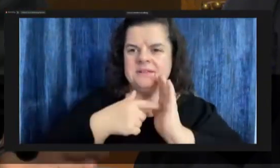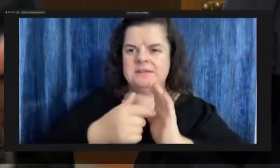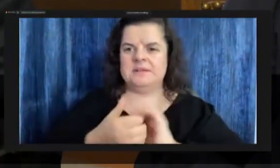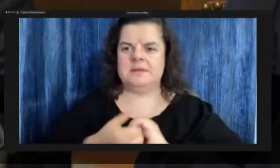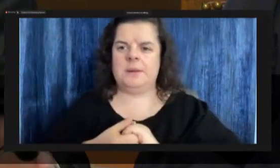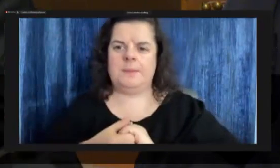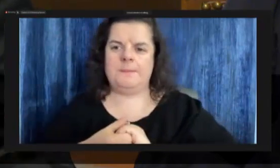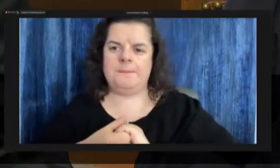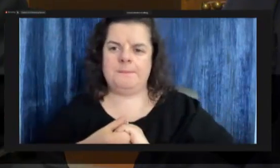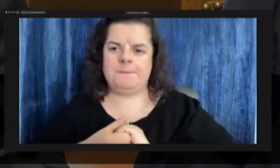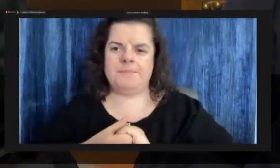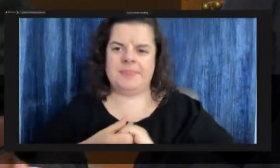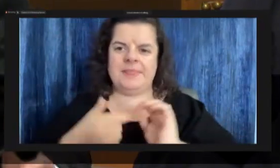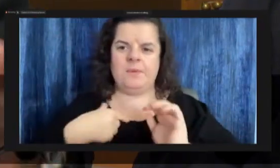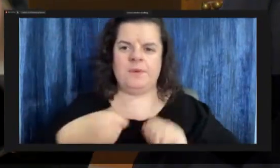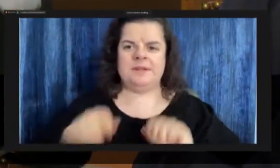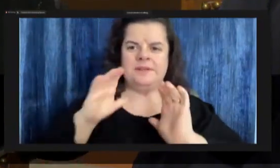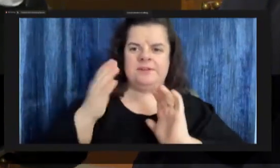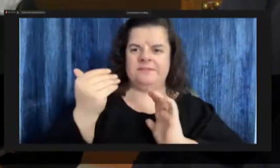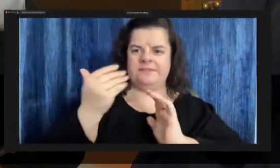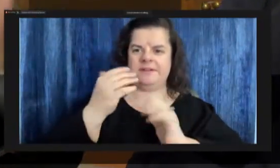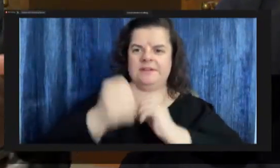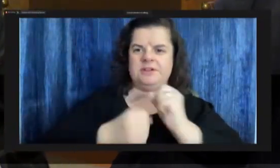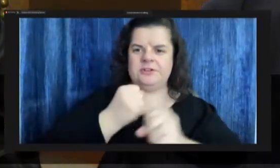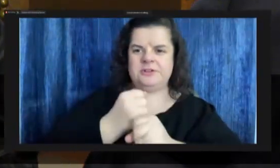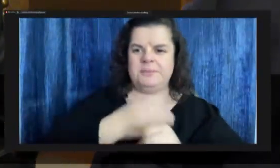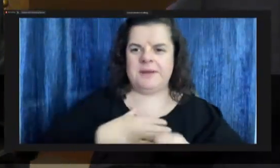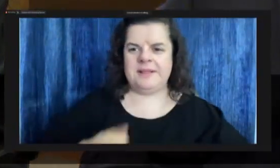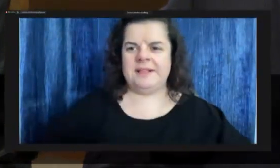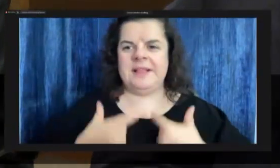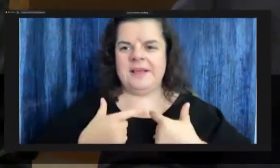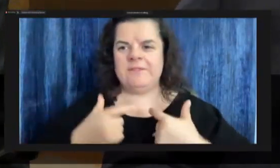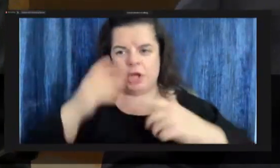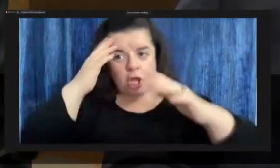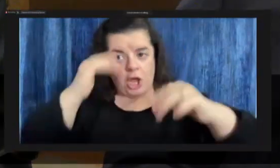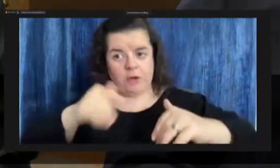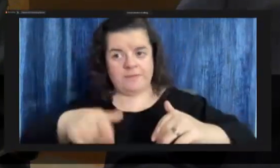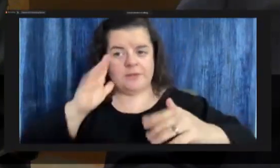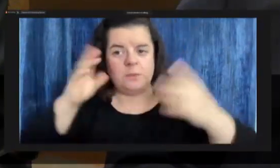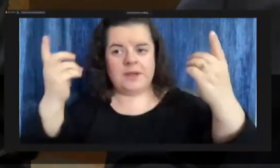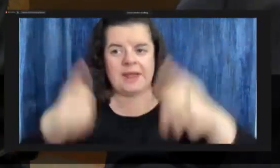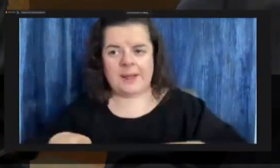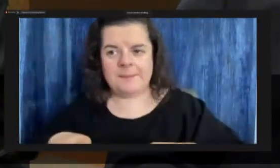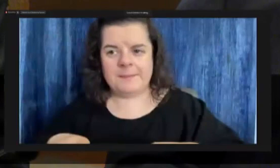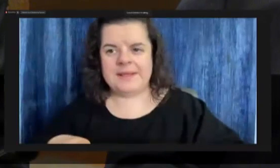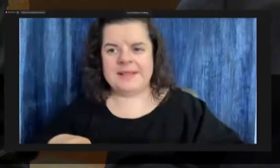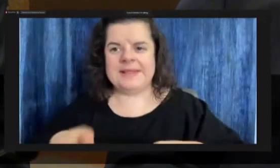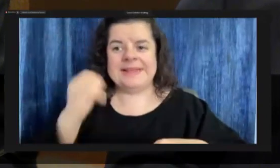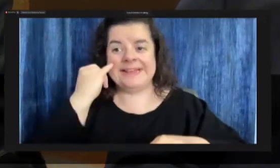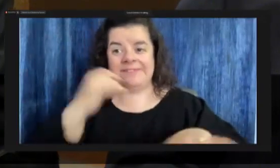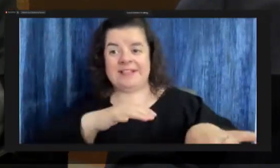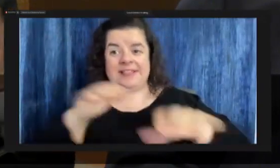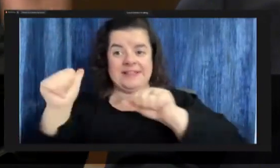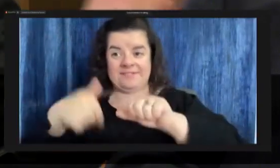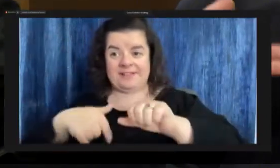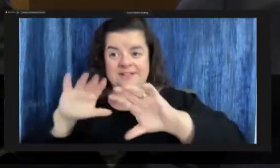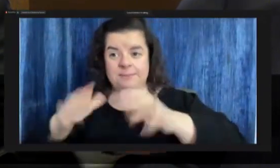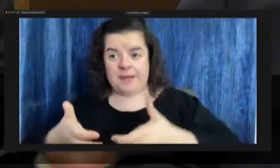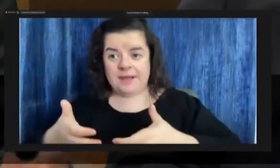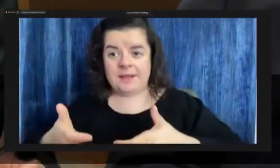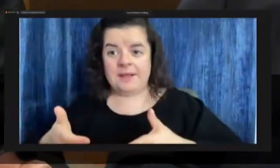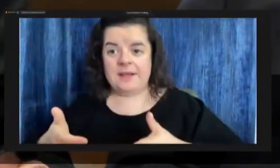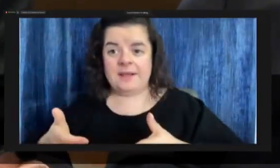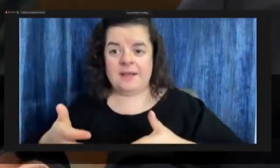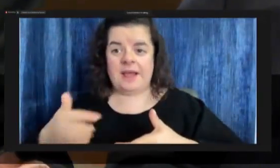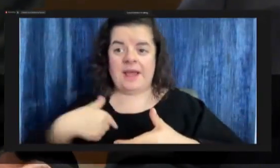So I sacrificed 15 years of my life to hope that would come to fruition. And if leaving the body and having